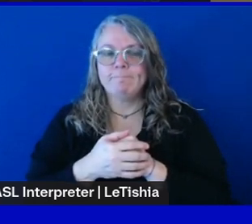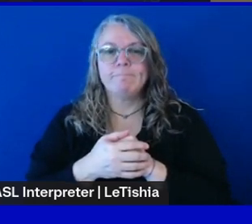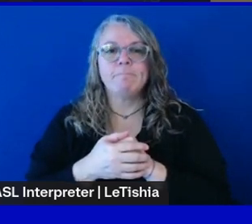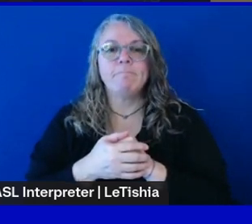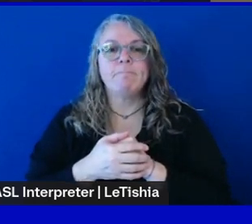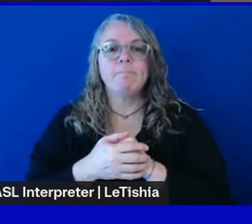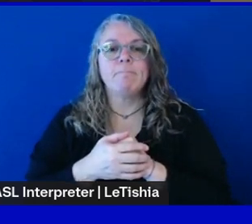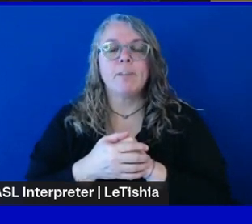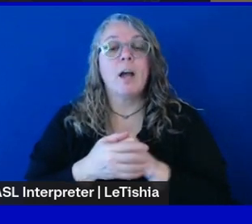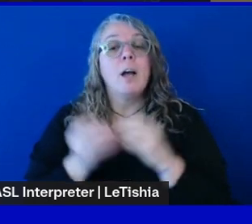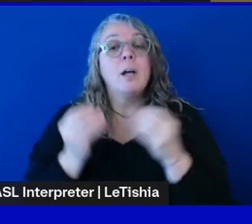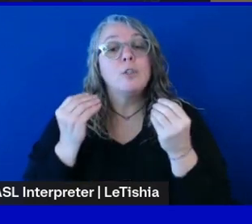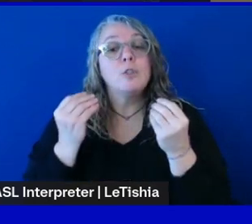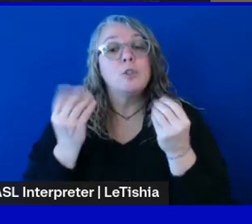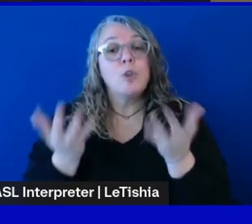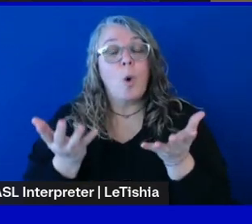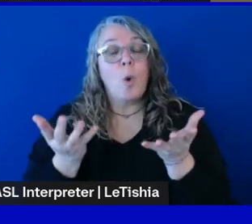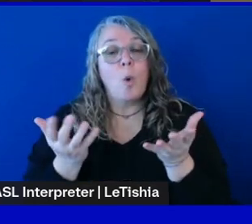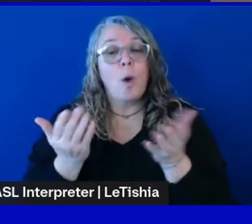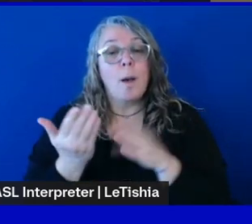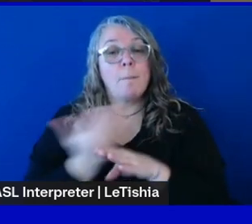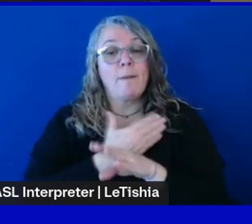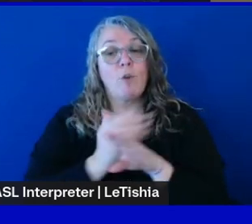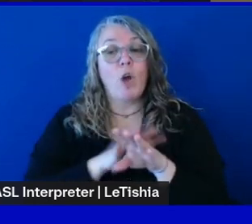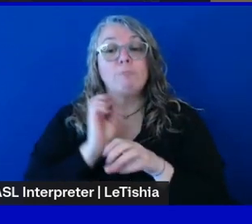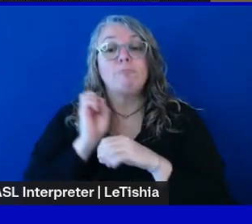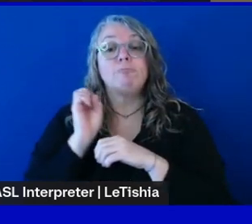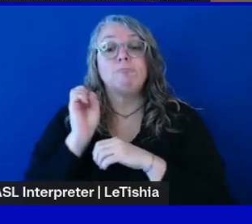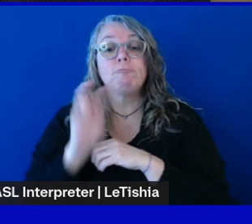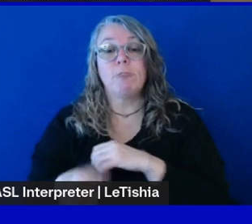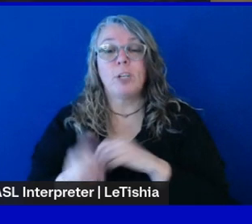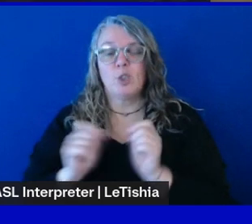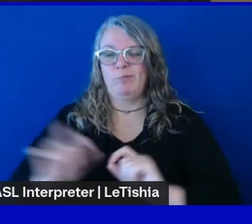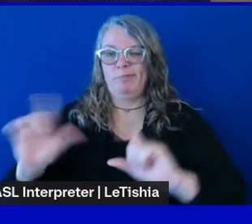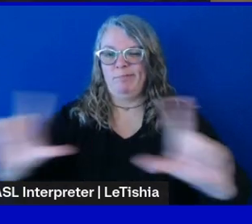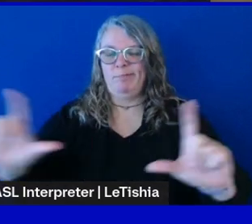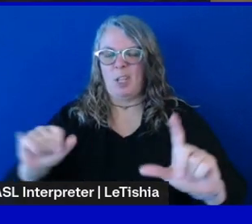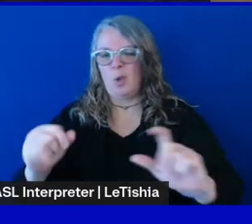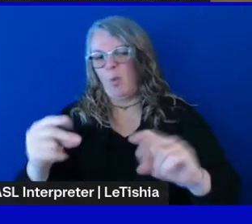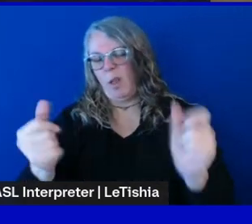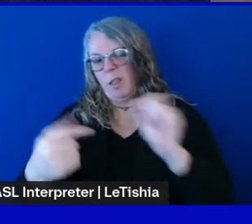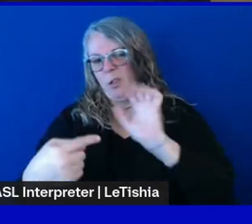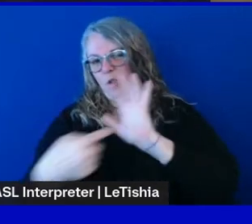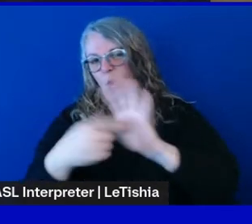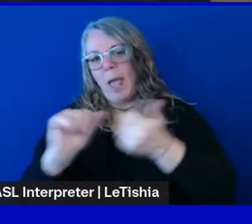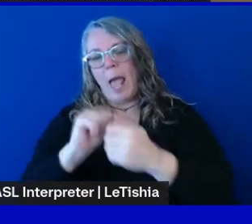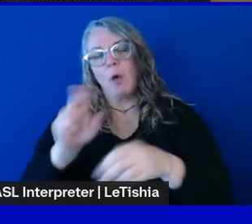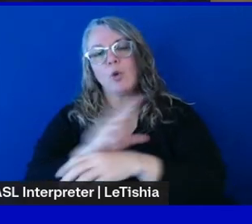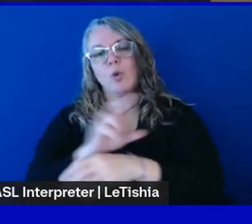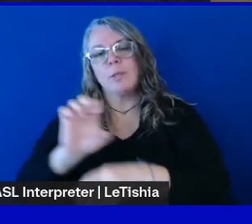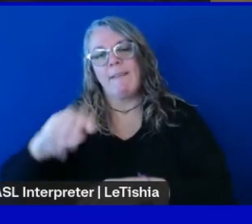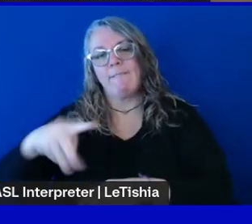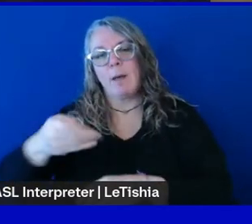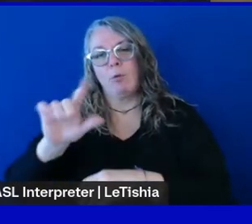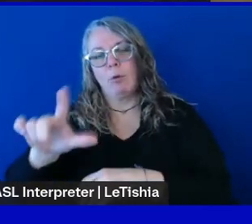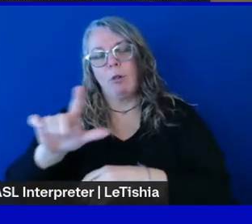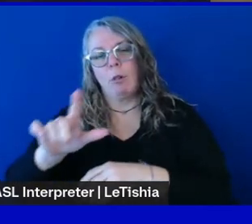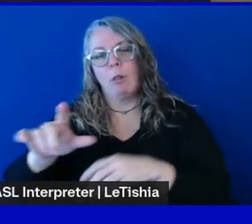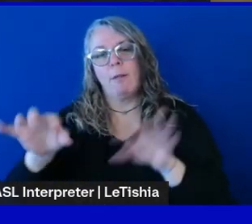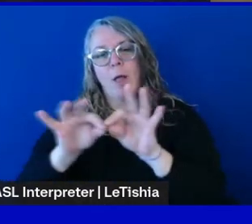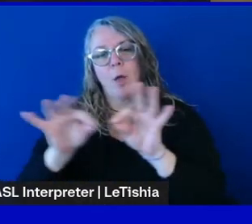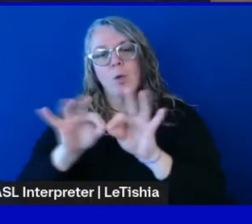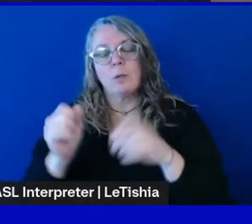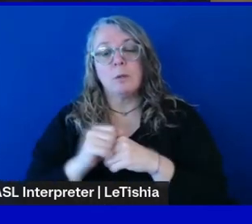So before I jumped to the terminal, just to quickly show you how you can use ephemeral values. So in terms